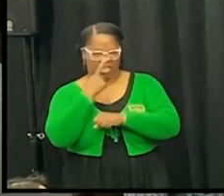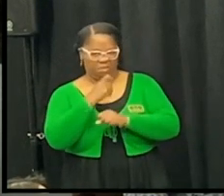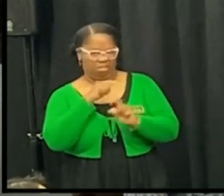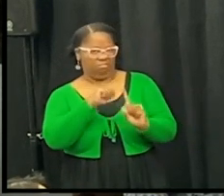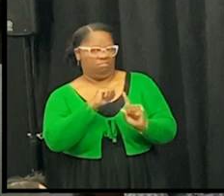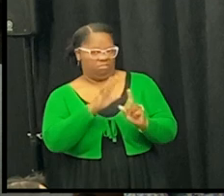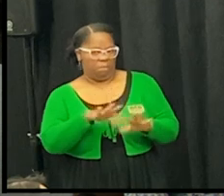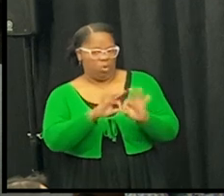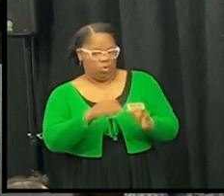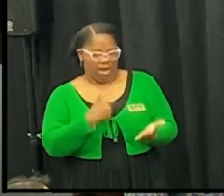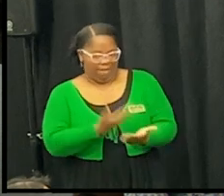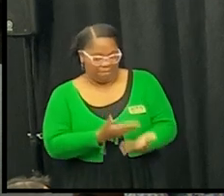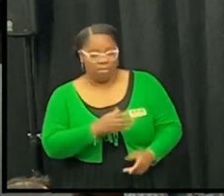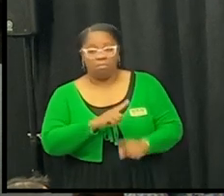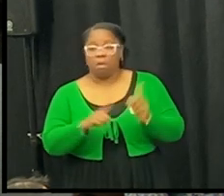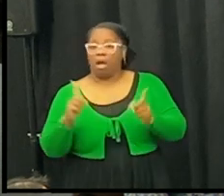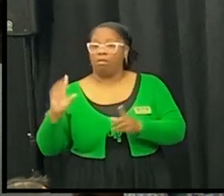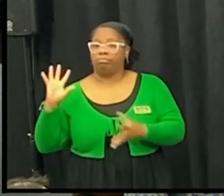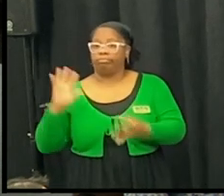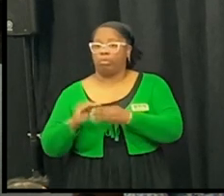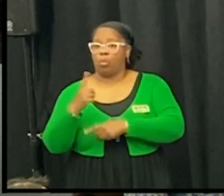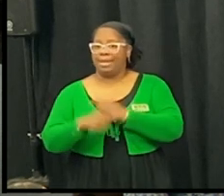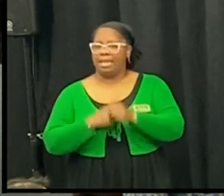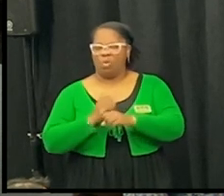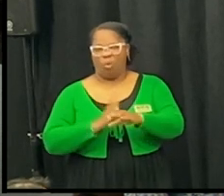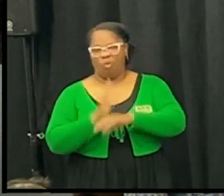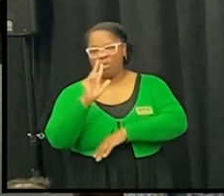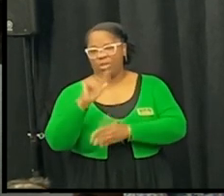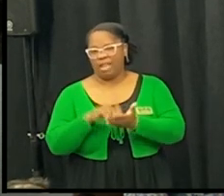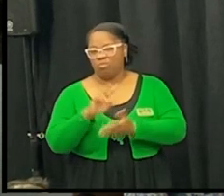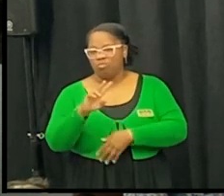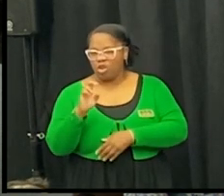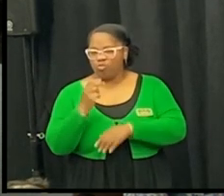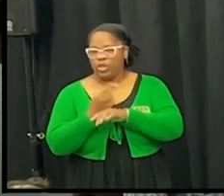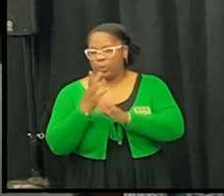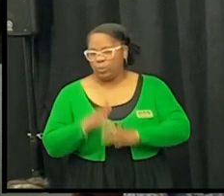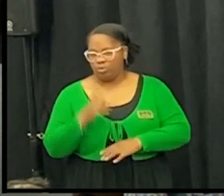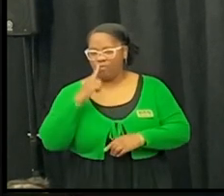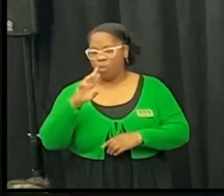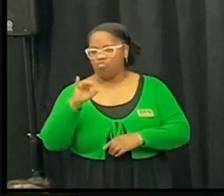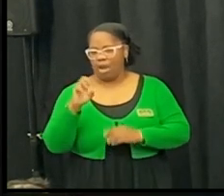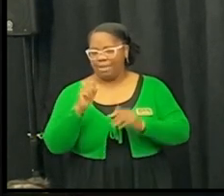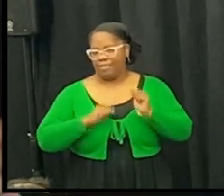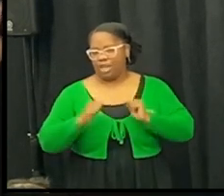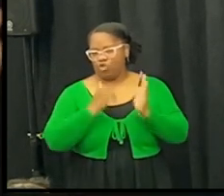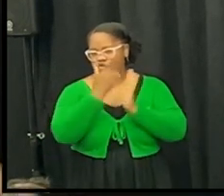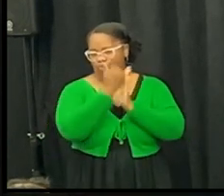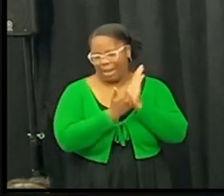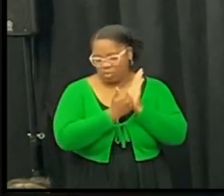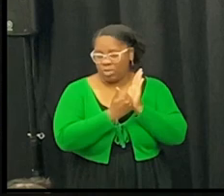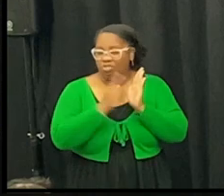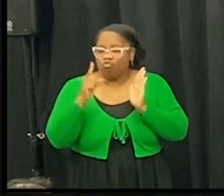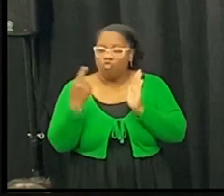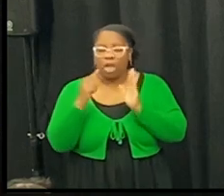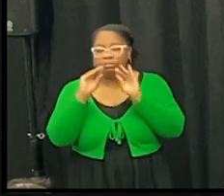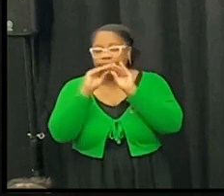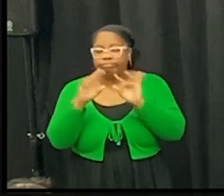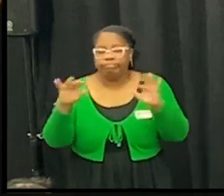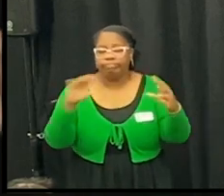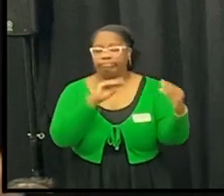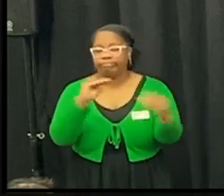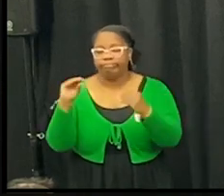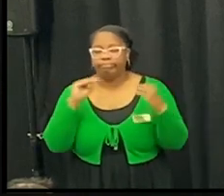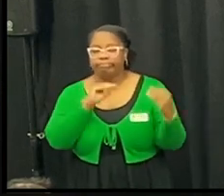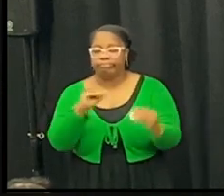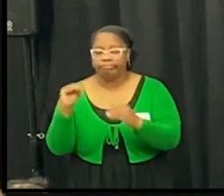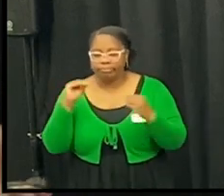will say in 1 year, we have over 3,200 users in the Rise Theater directory. And that's just by word of mouth and